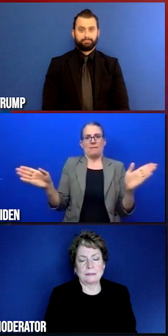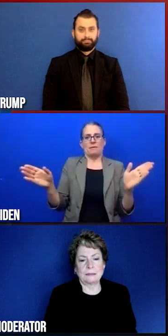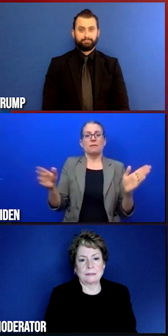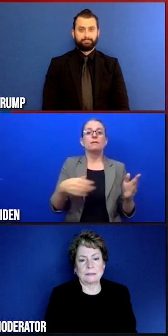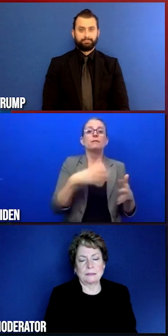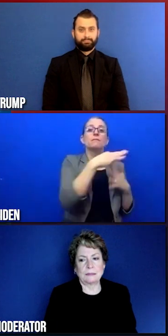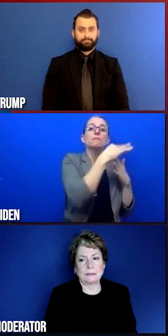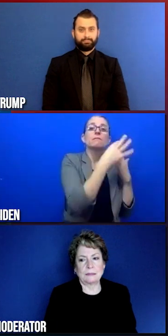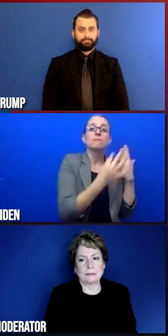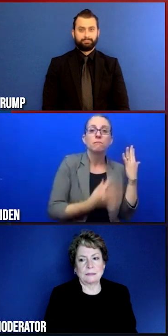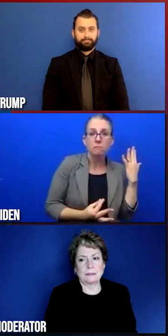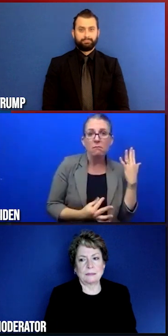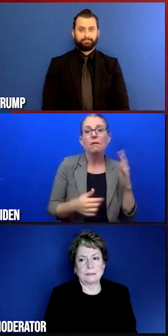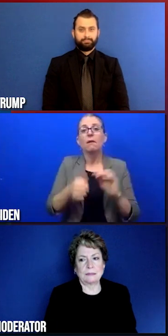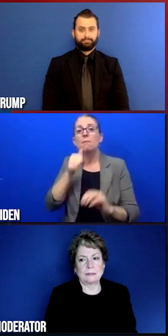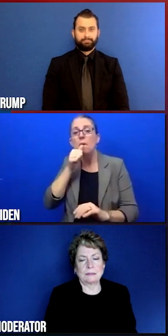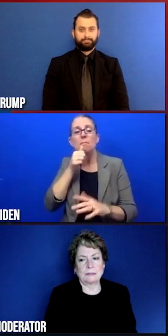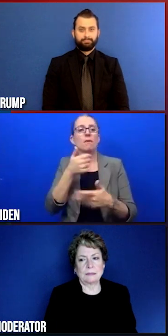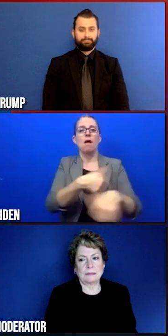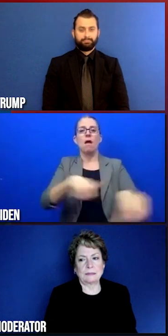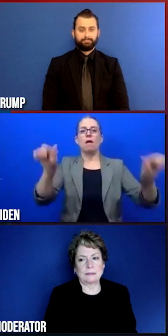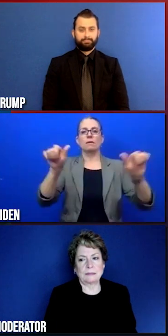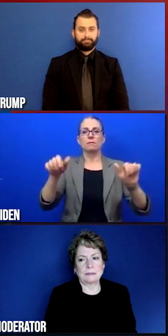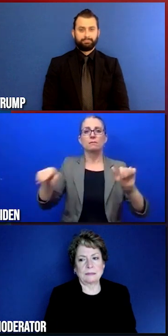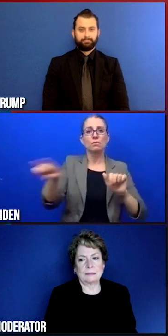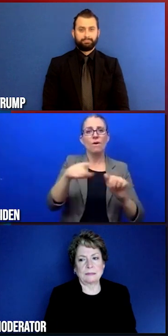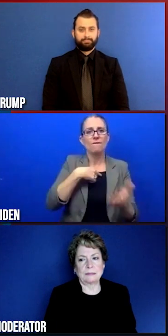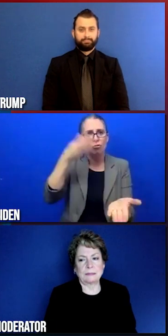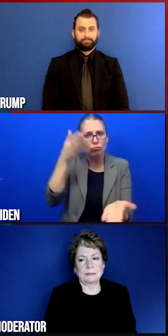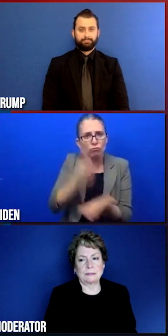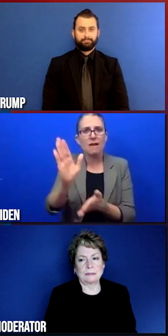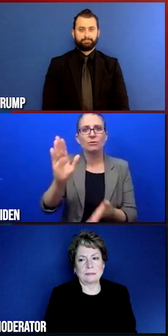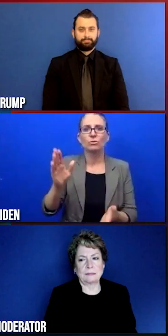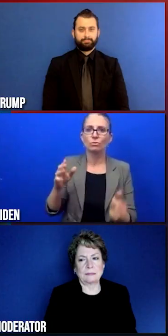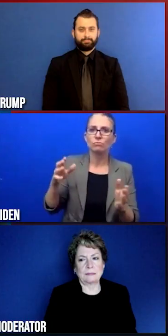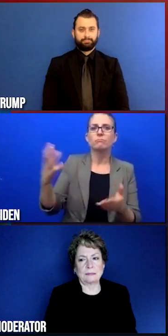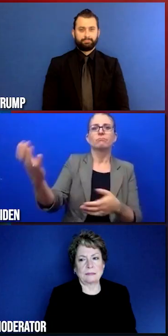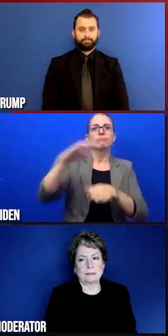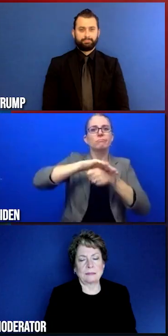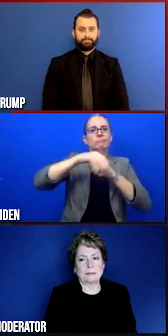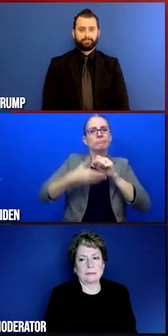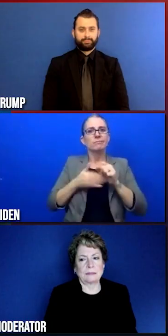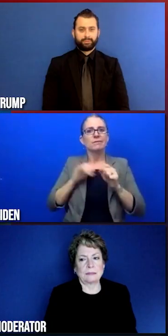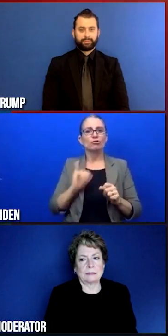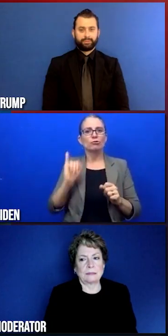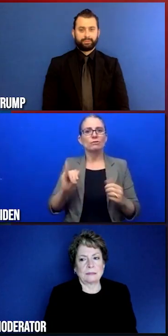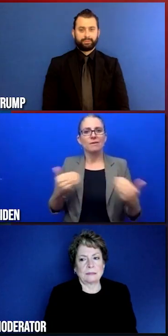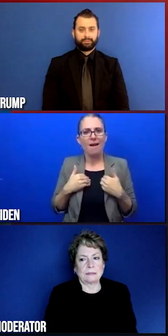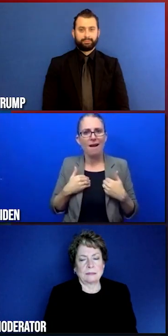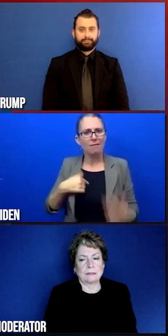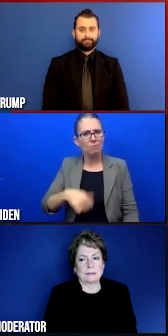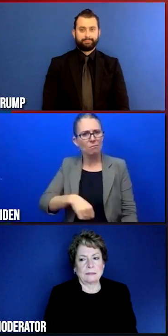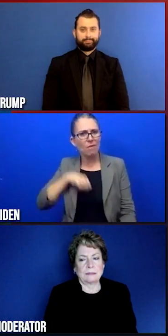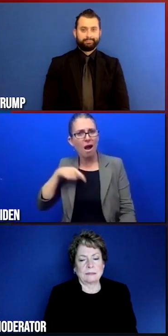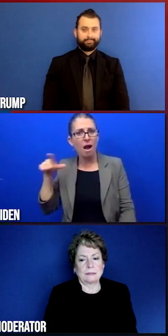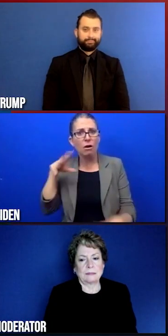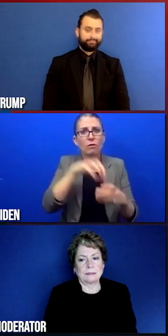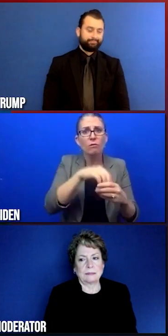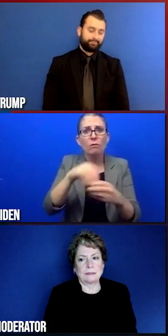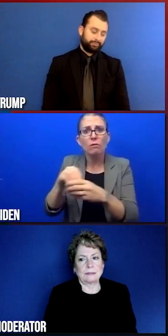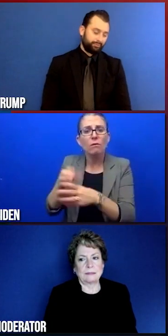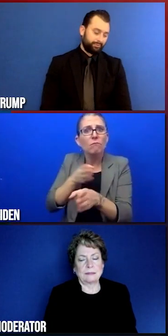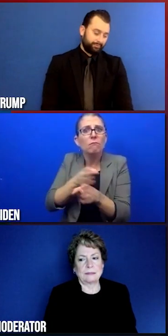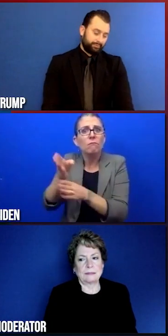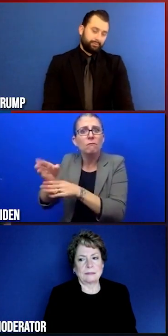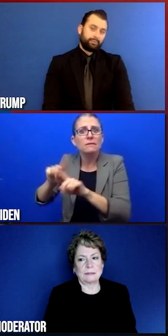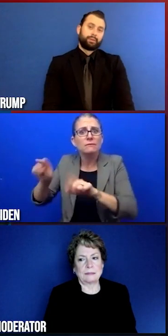plan. It's gotten endorsed by all the major labor unions, as well as a whole range of other people who, in fact, are concerned in the